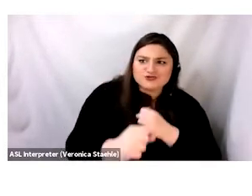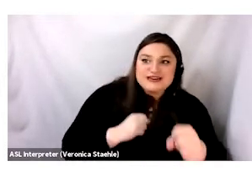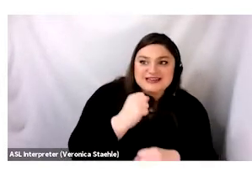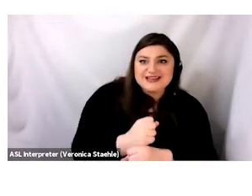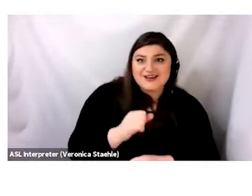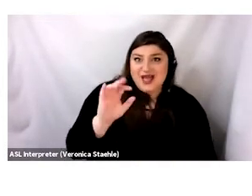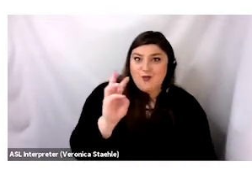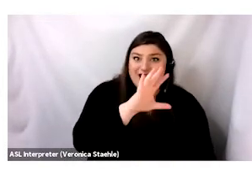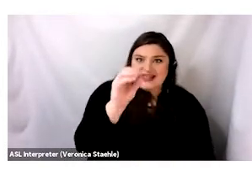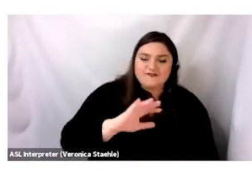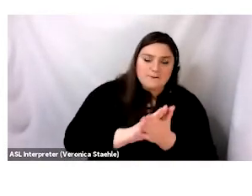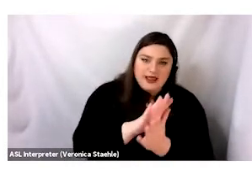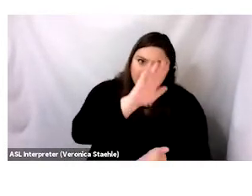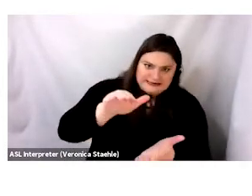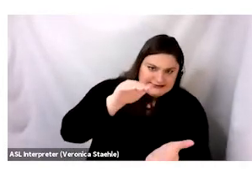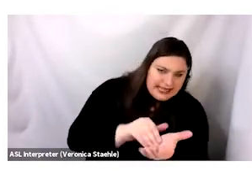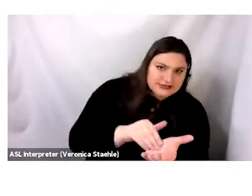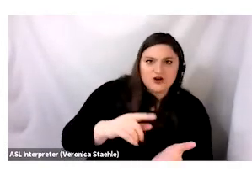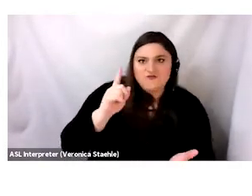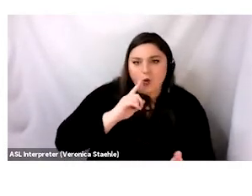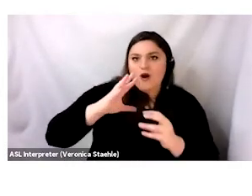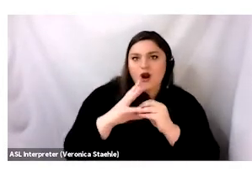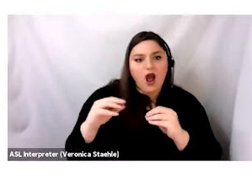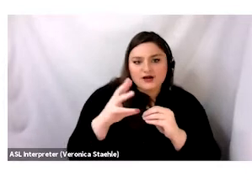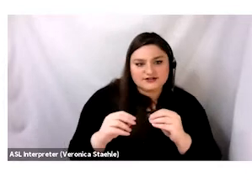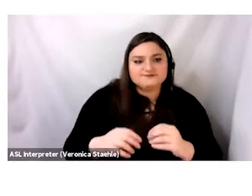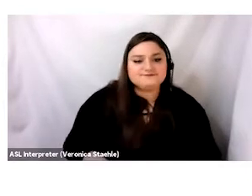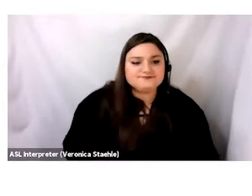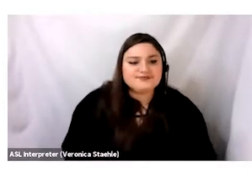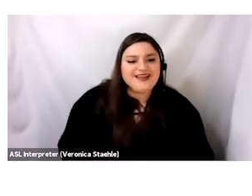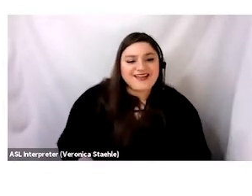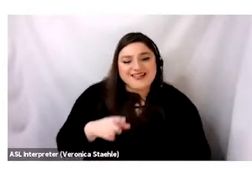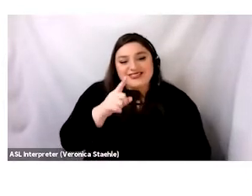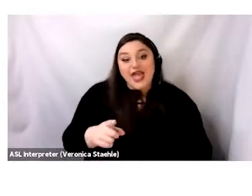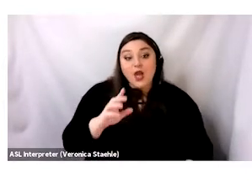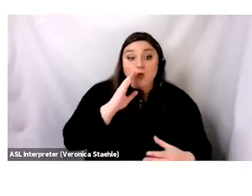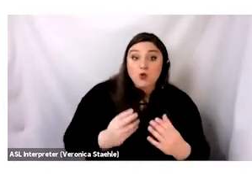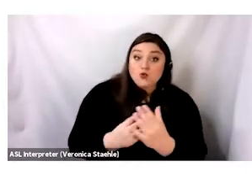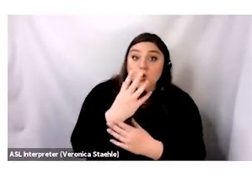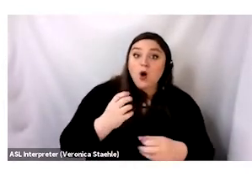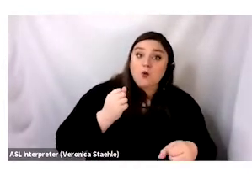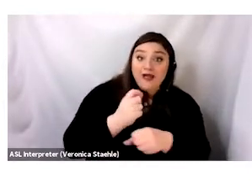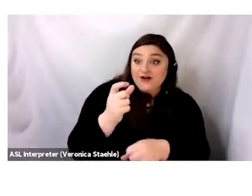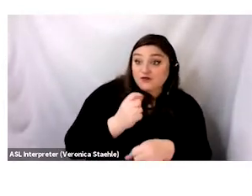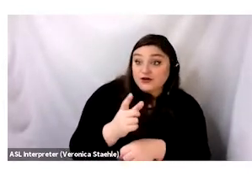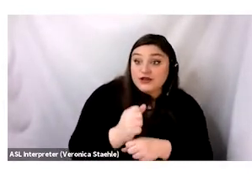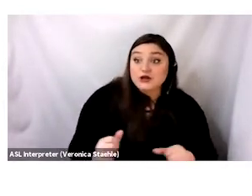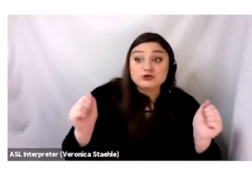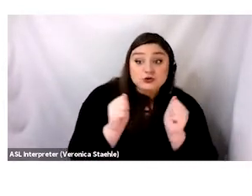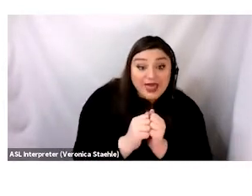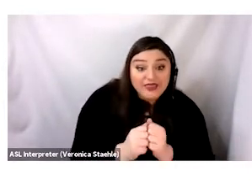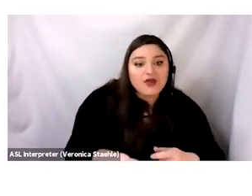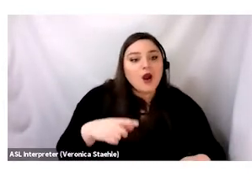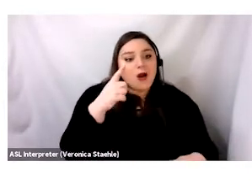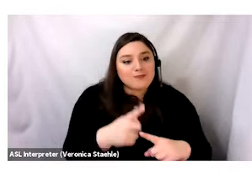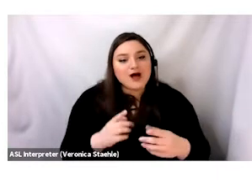cultivation. Cotton was grown perennially in kinship groups and communities on a small scale across tropical West Africa,